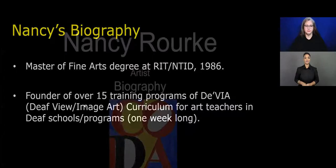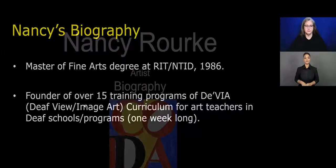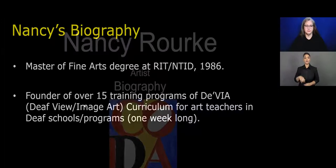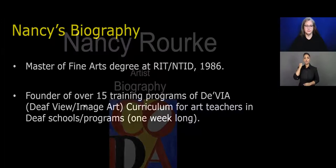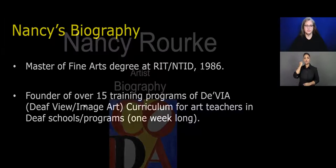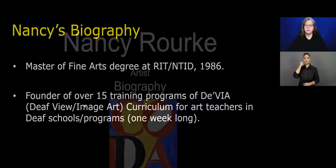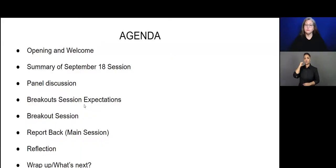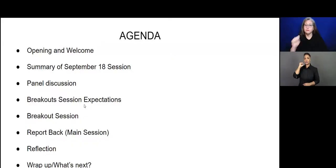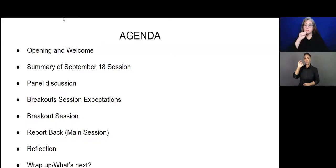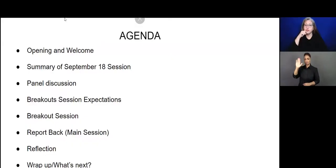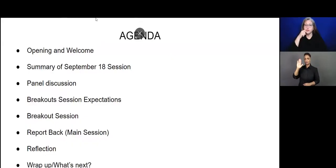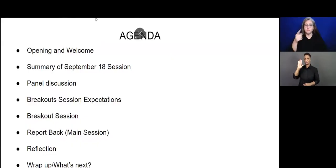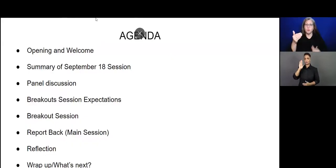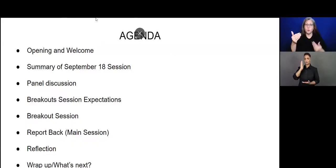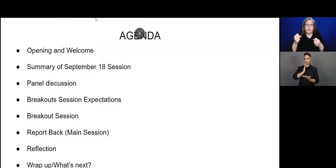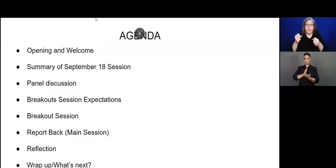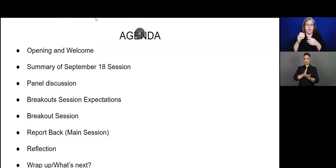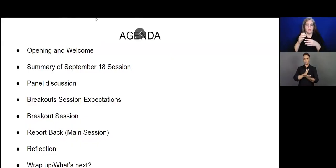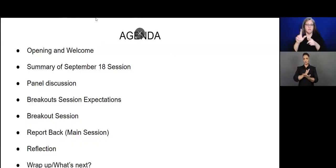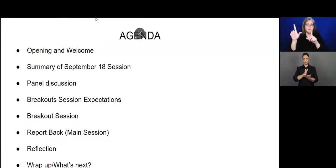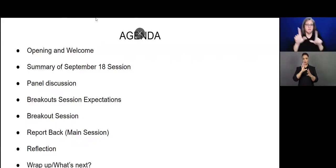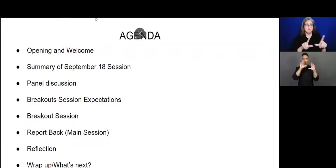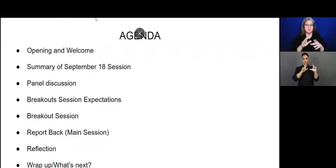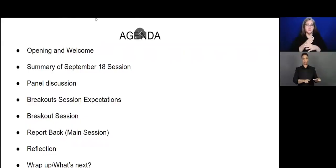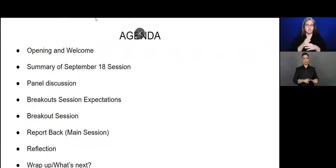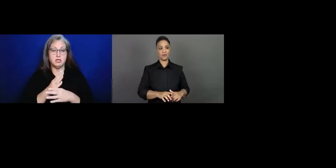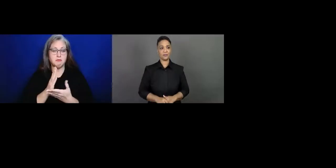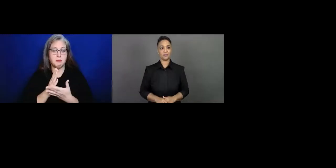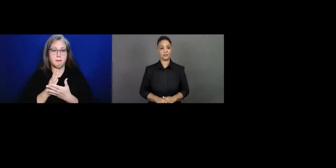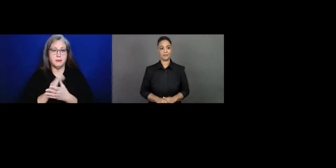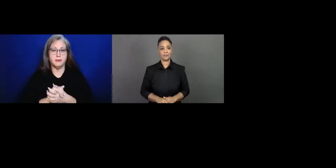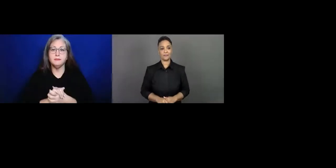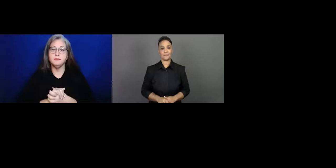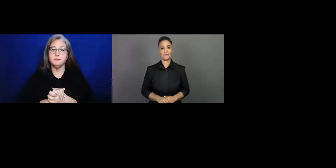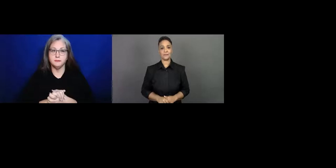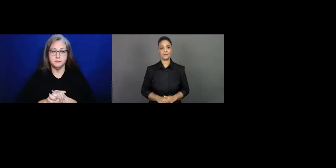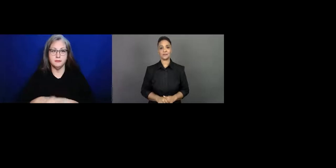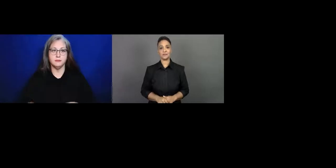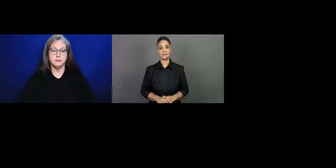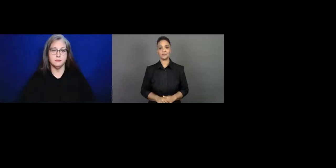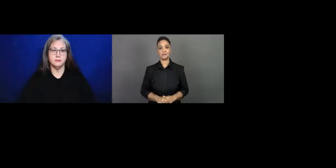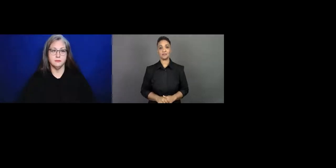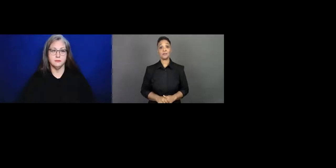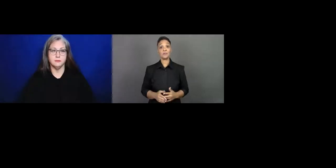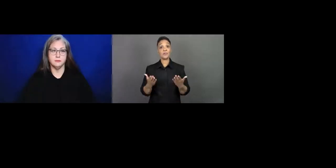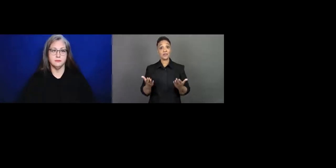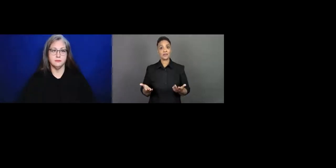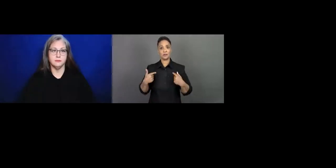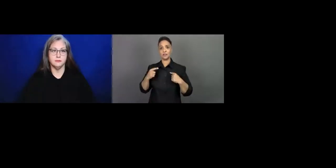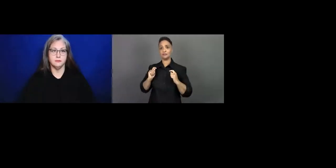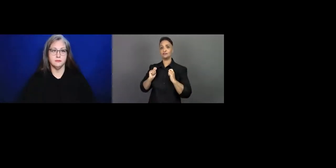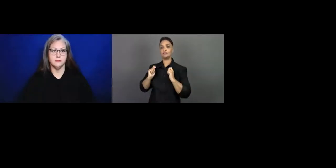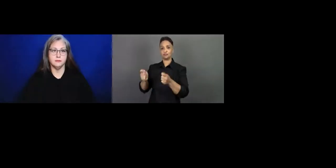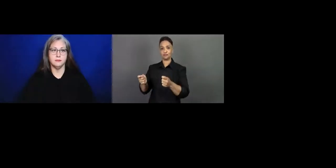stop sharing the slides. I would now hand over to